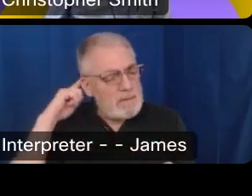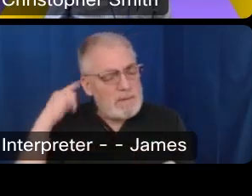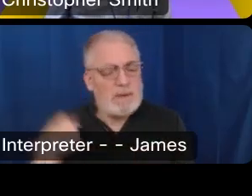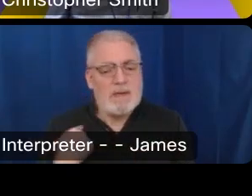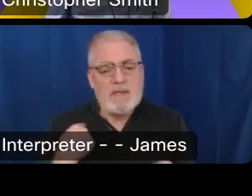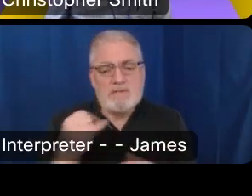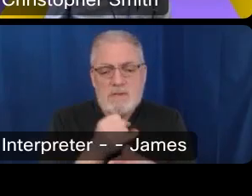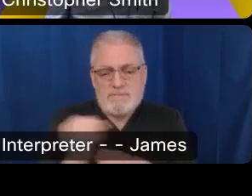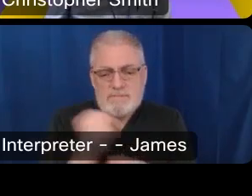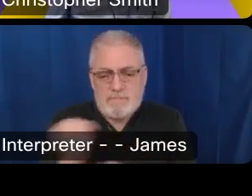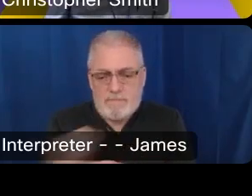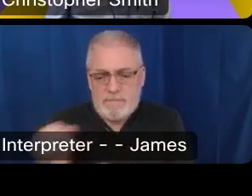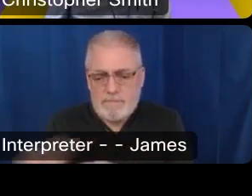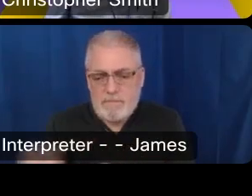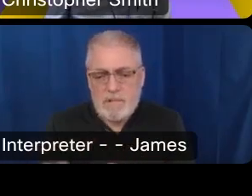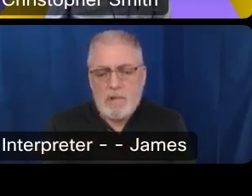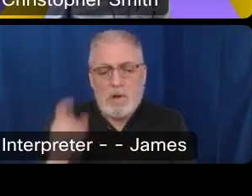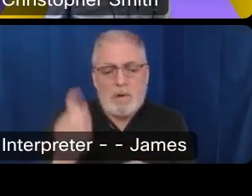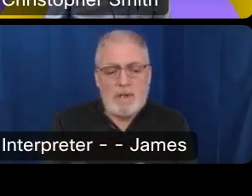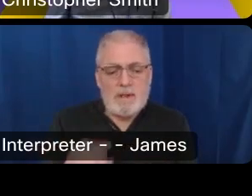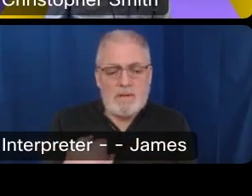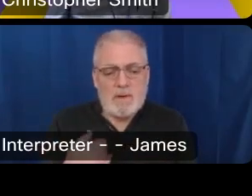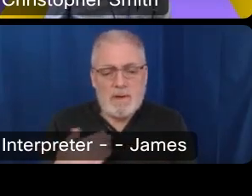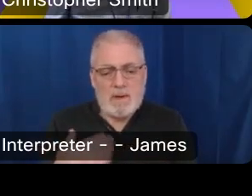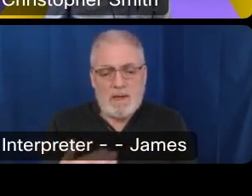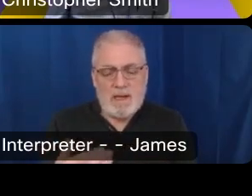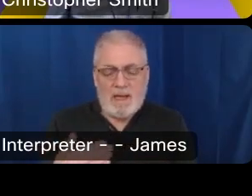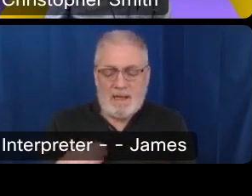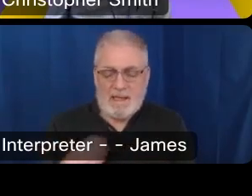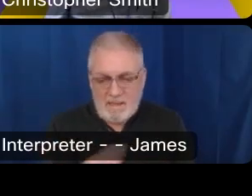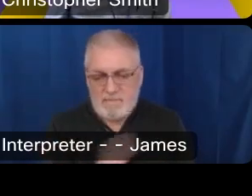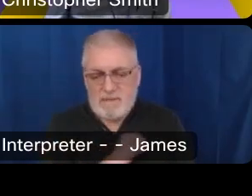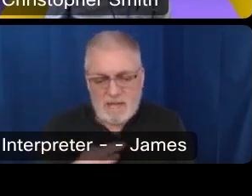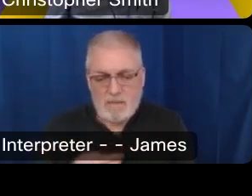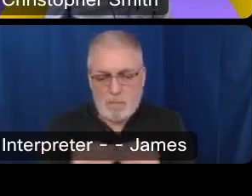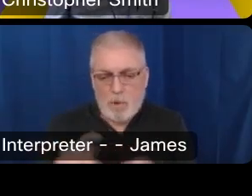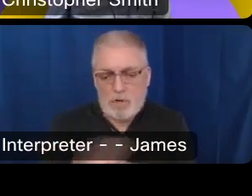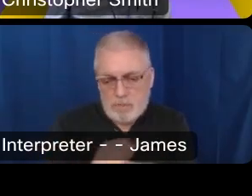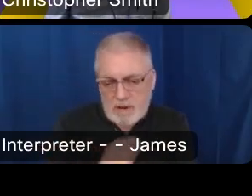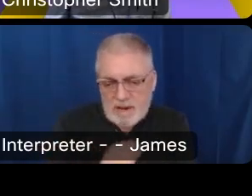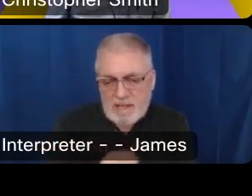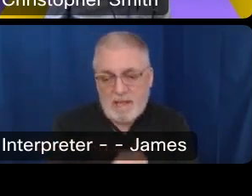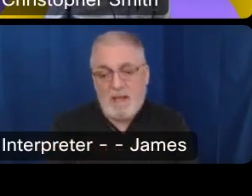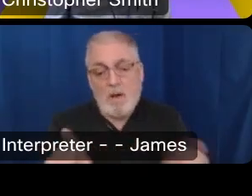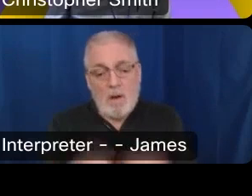have better rates or different rates to better support the cost of this care for the complex population?